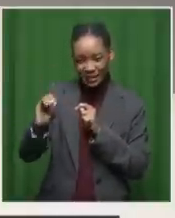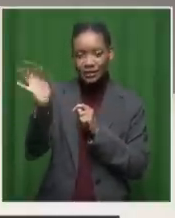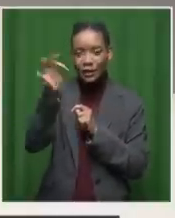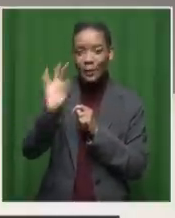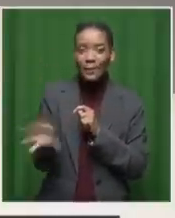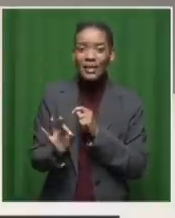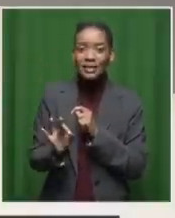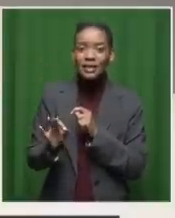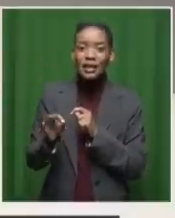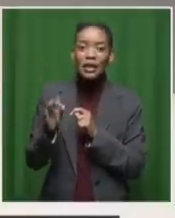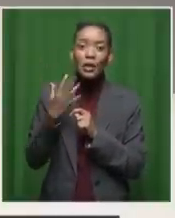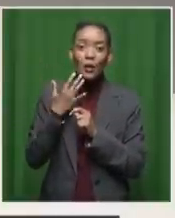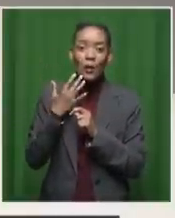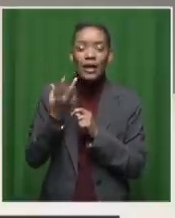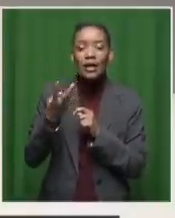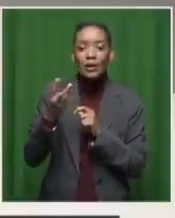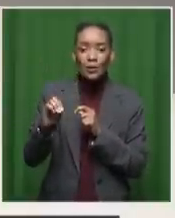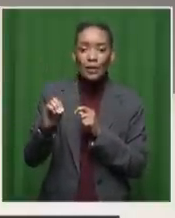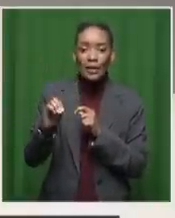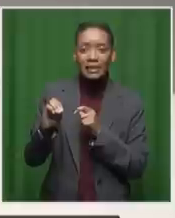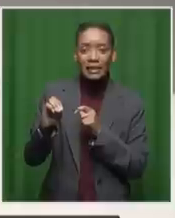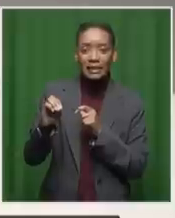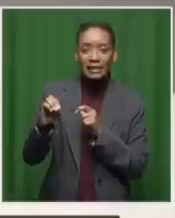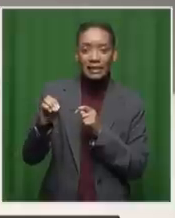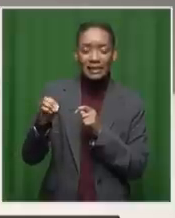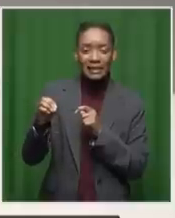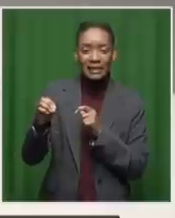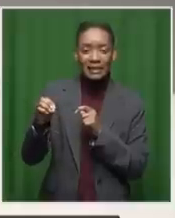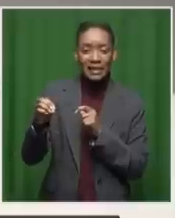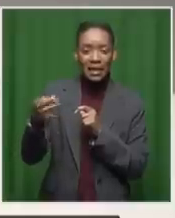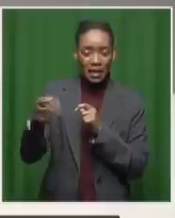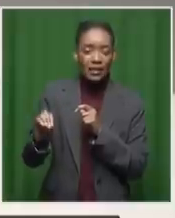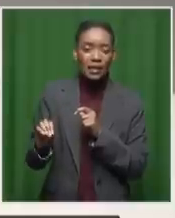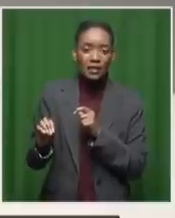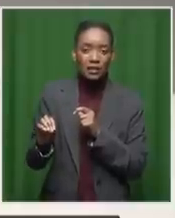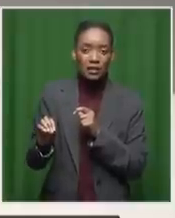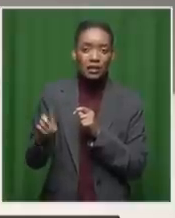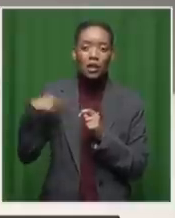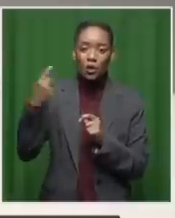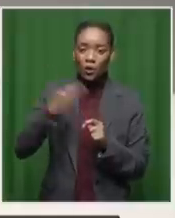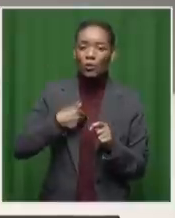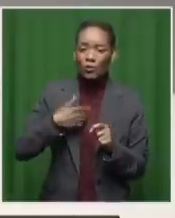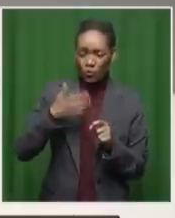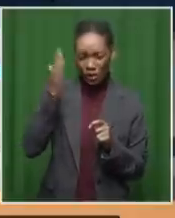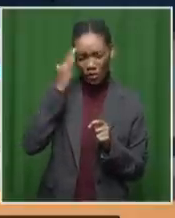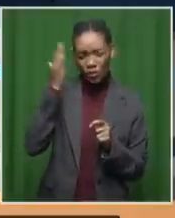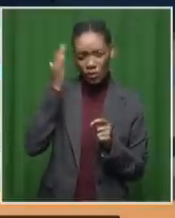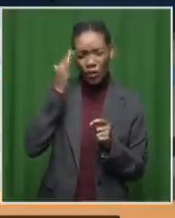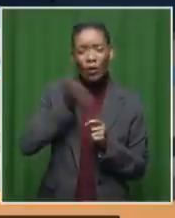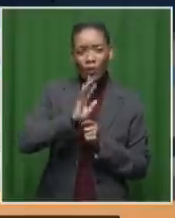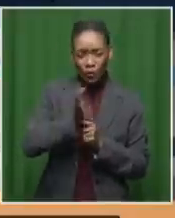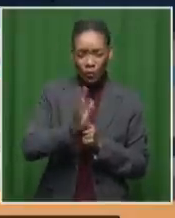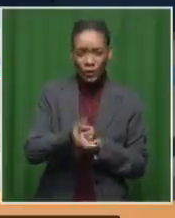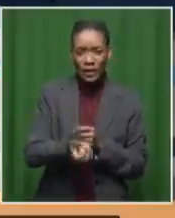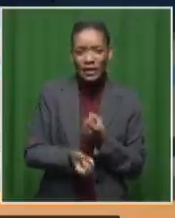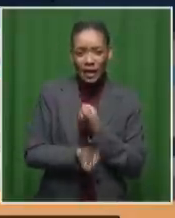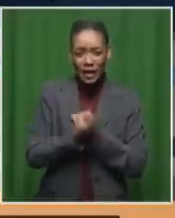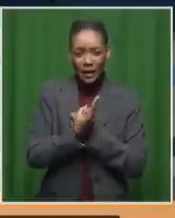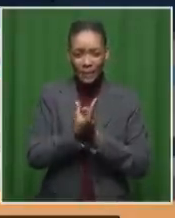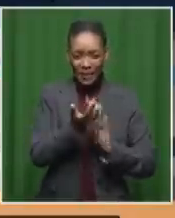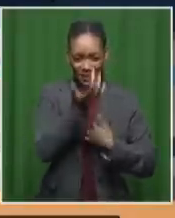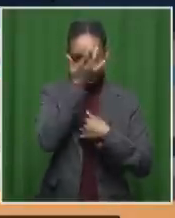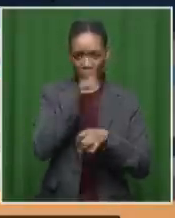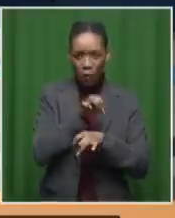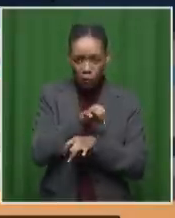2030, and to ensure that if there is a new pandemic, because we know that there will be a new pandemic, we will